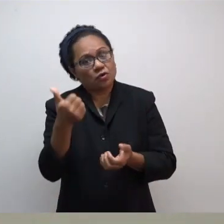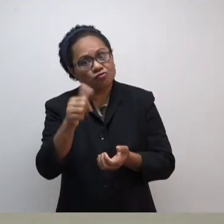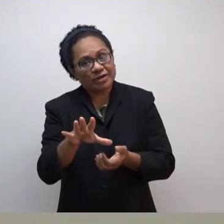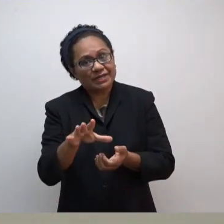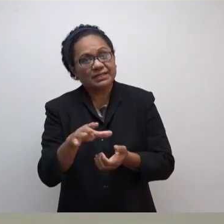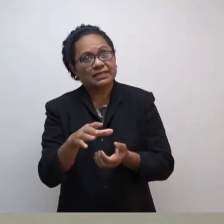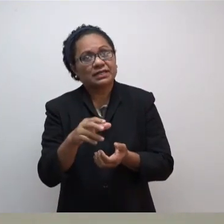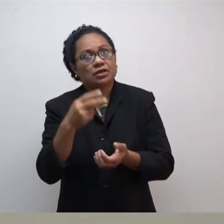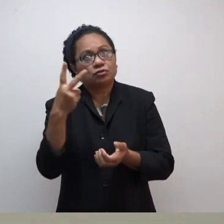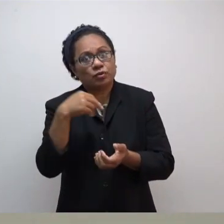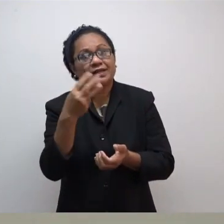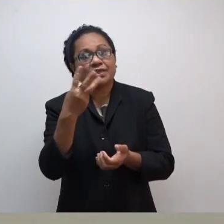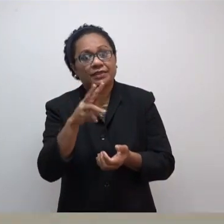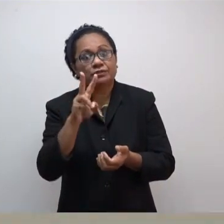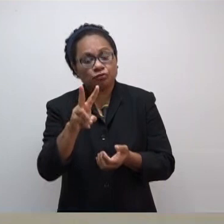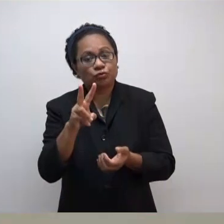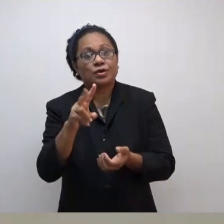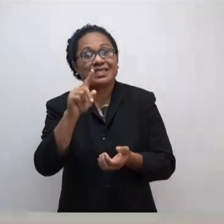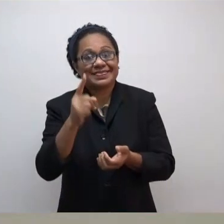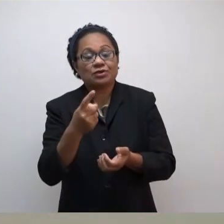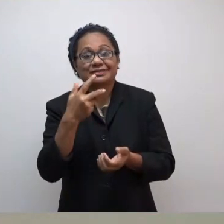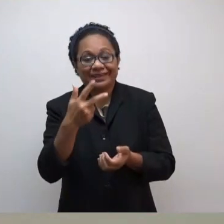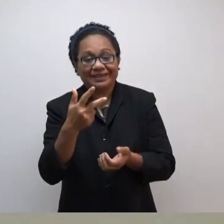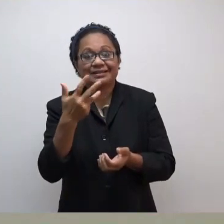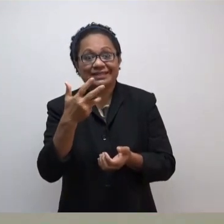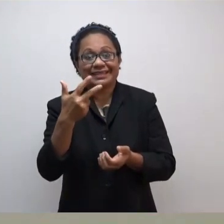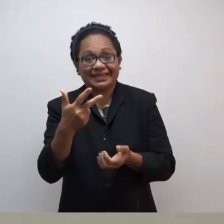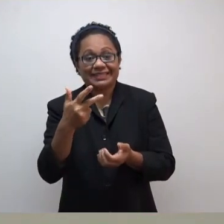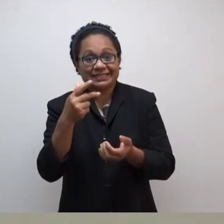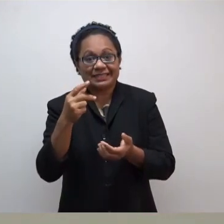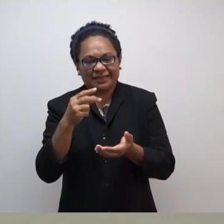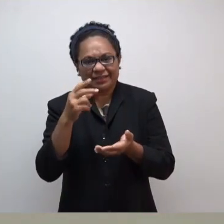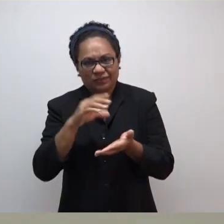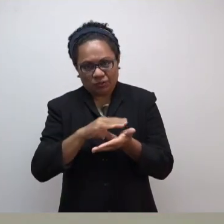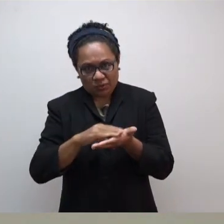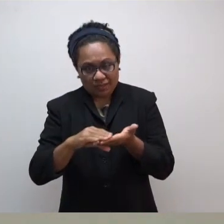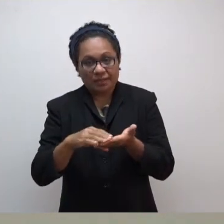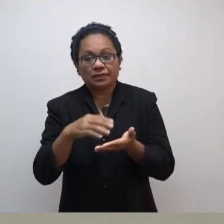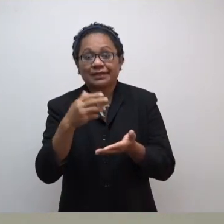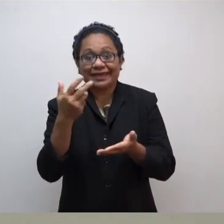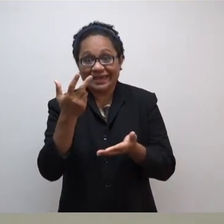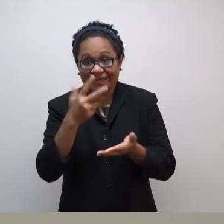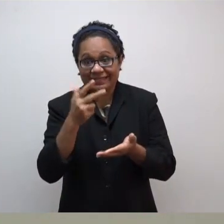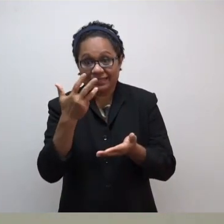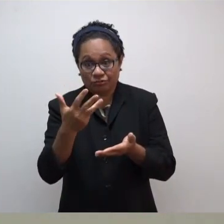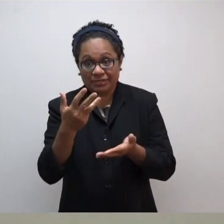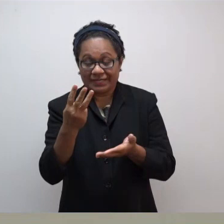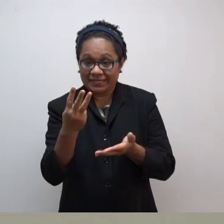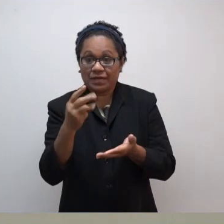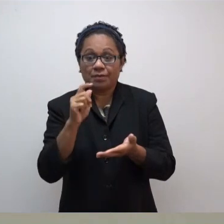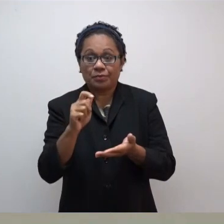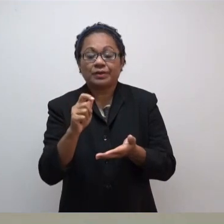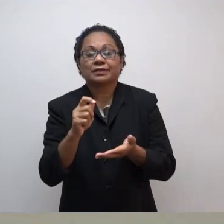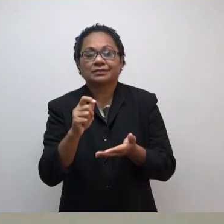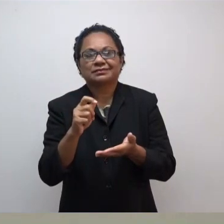to 232,893 Fijians, of which $83.8 million of the $100 million in fact had